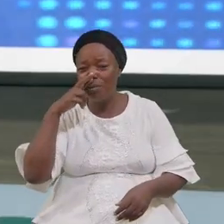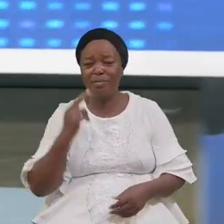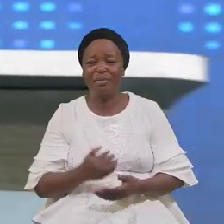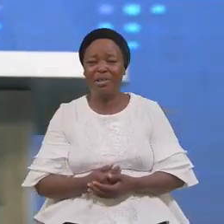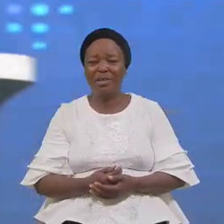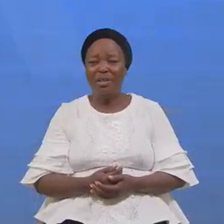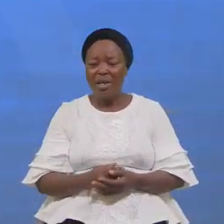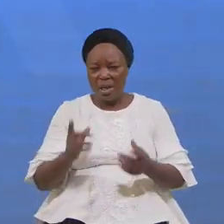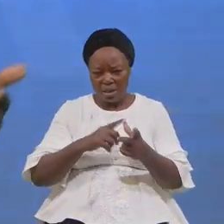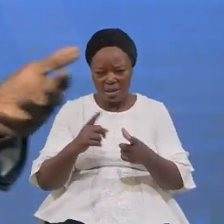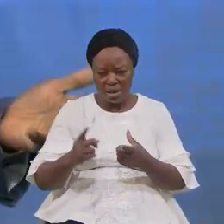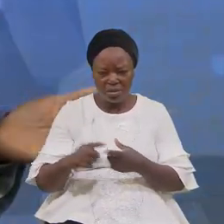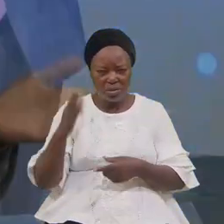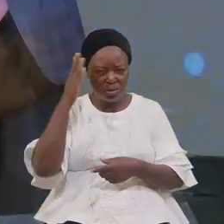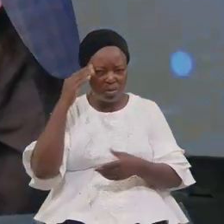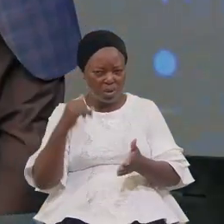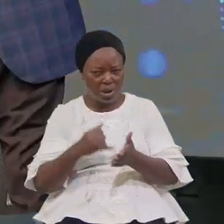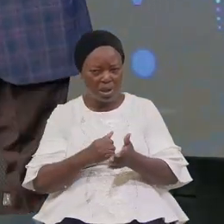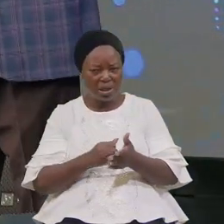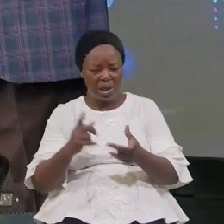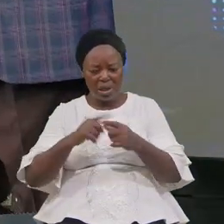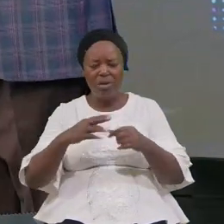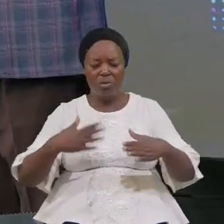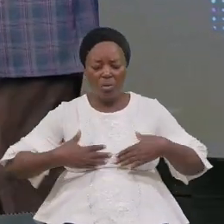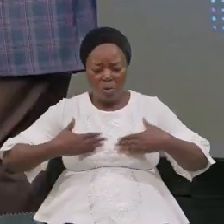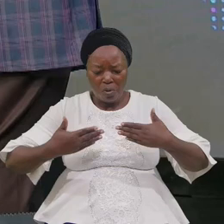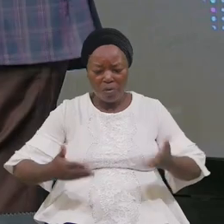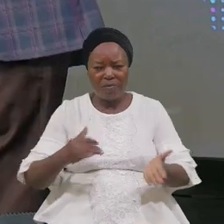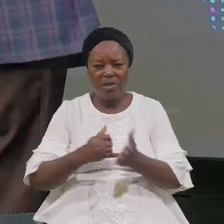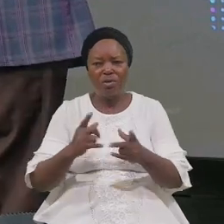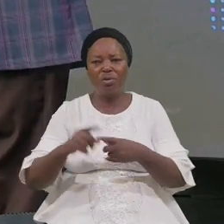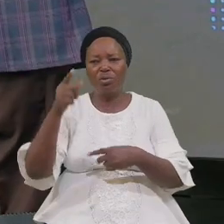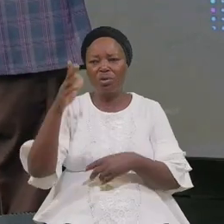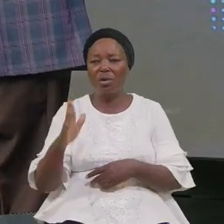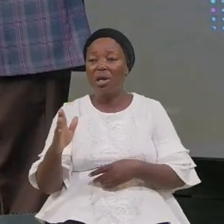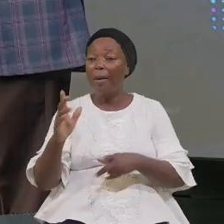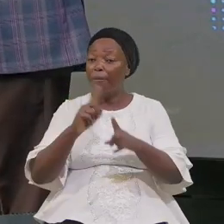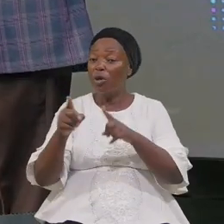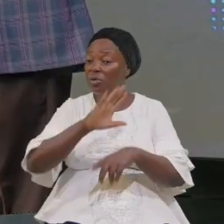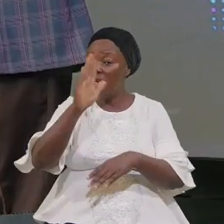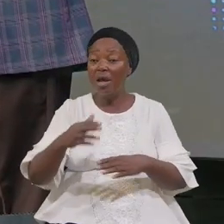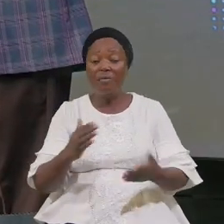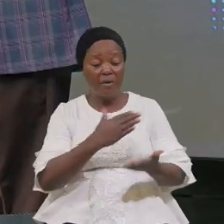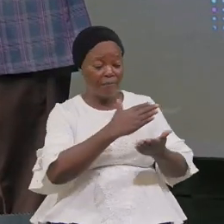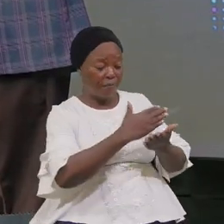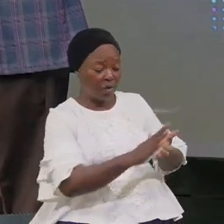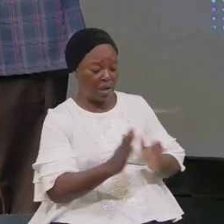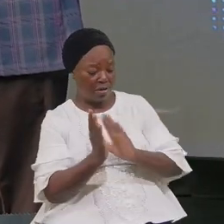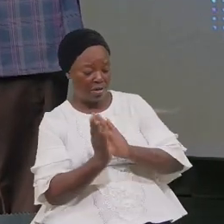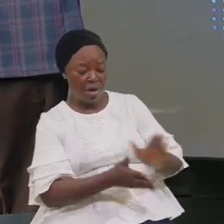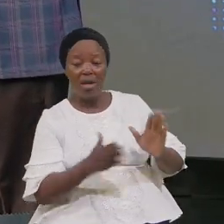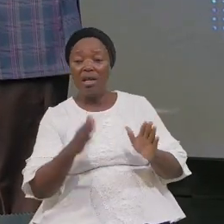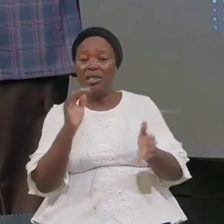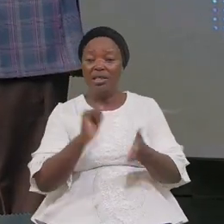And so you confess to God. But you didn't forsake my shirt that